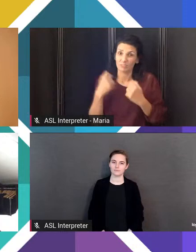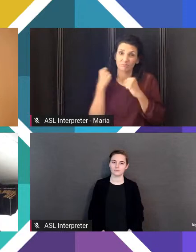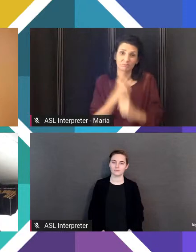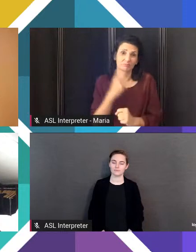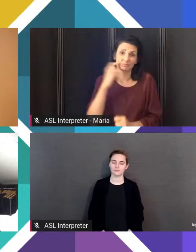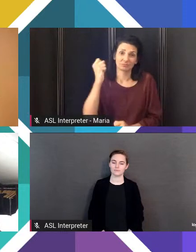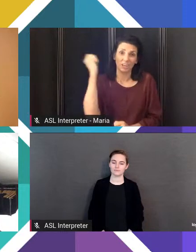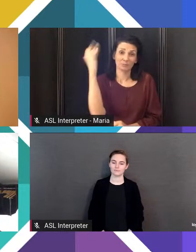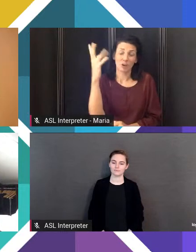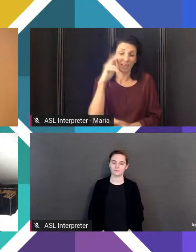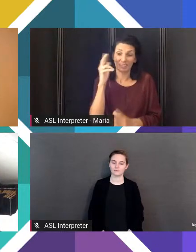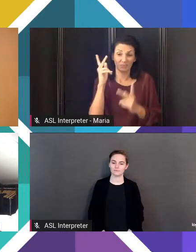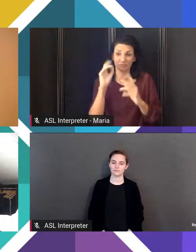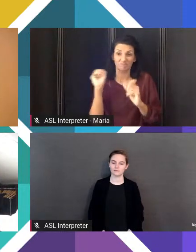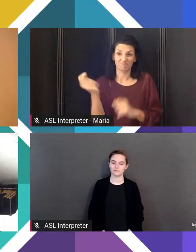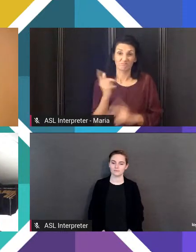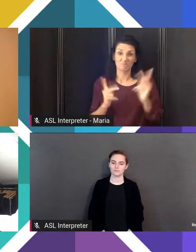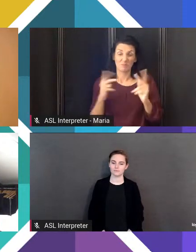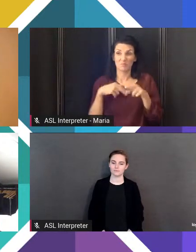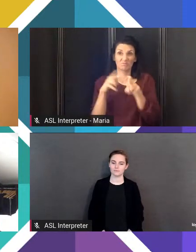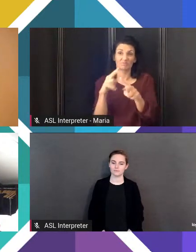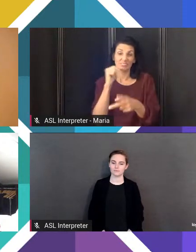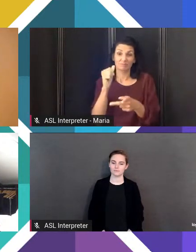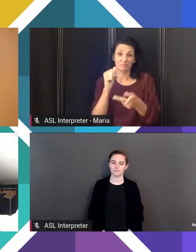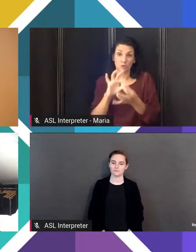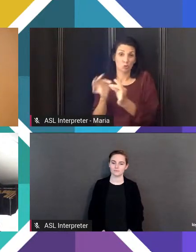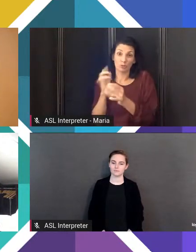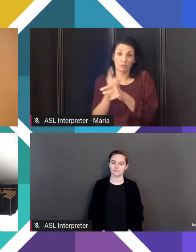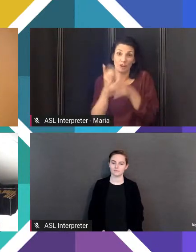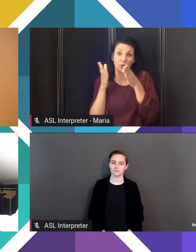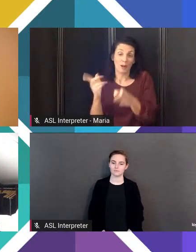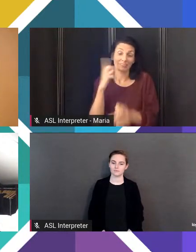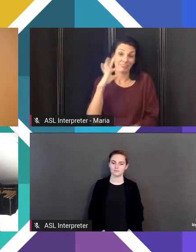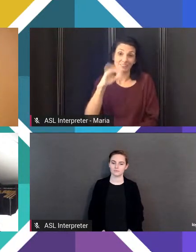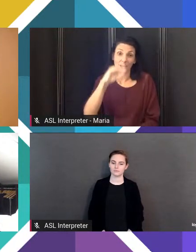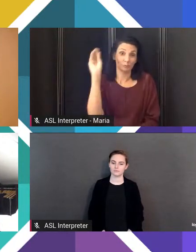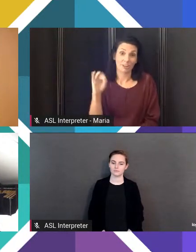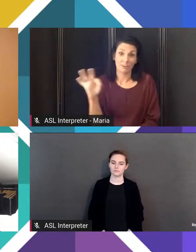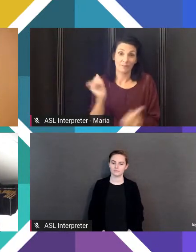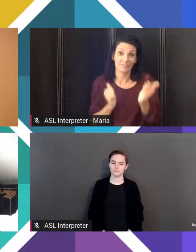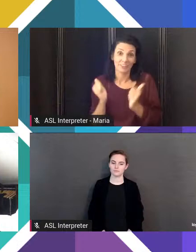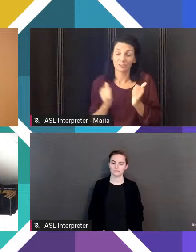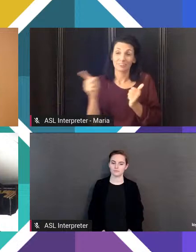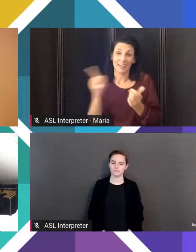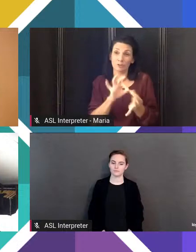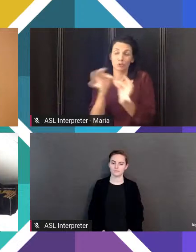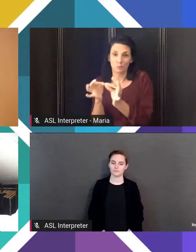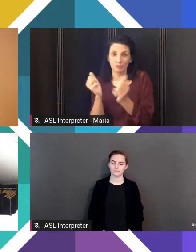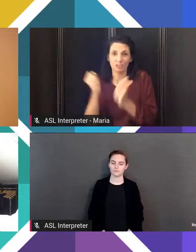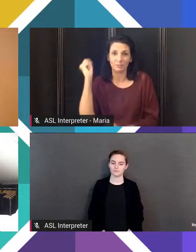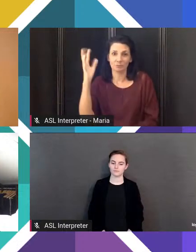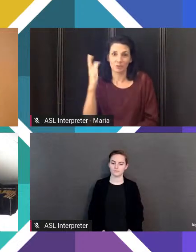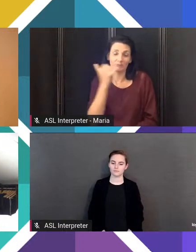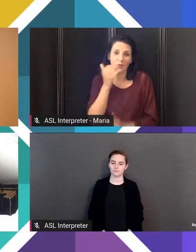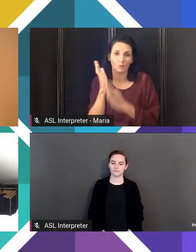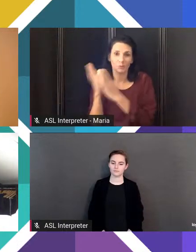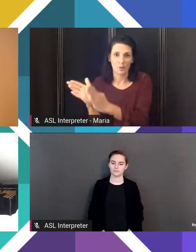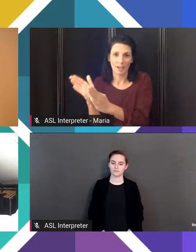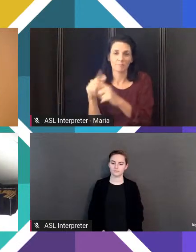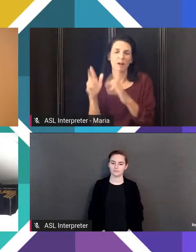deeply misunderstood and deeply misinterpreted by like 90% of theaters. But Finn, I want to get to you as well.